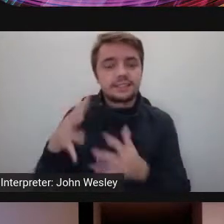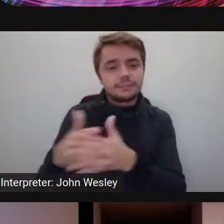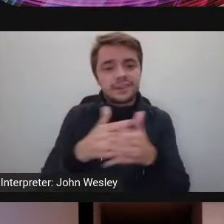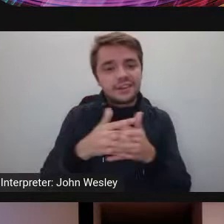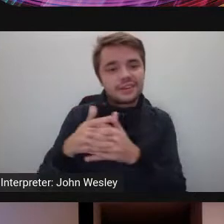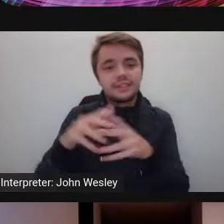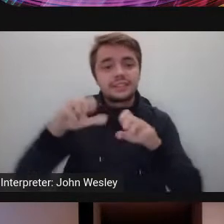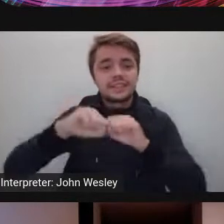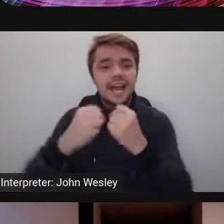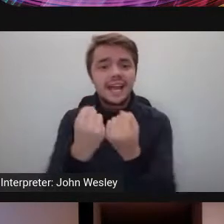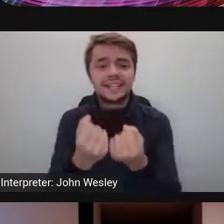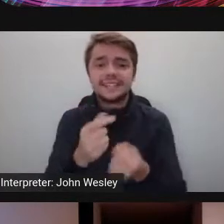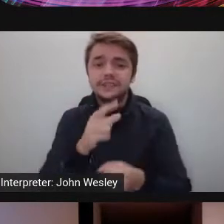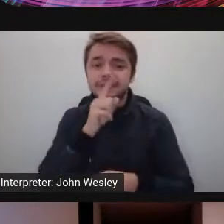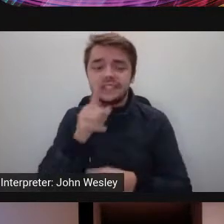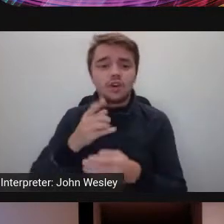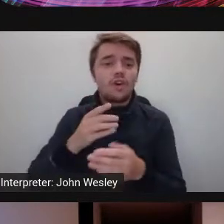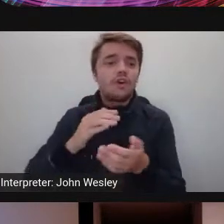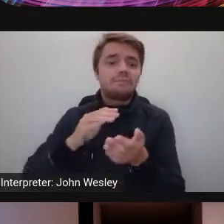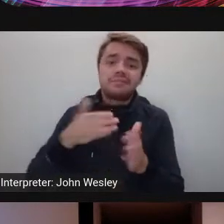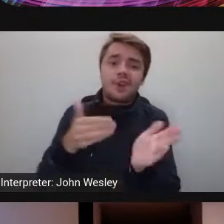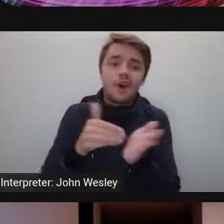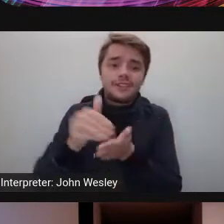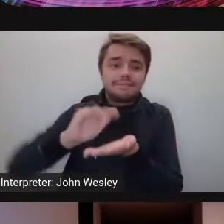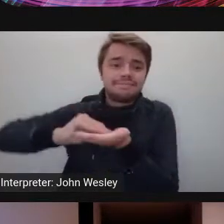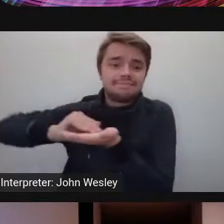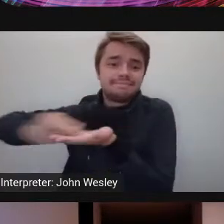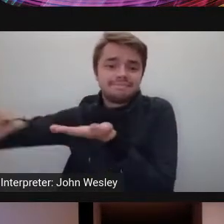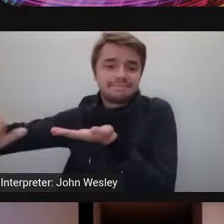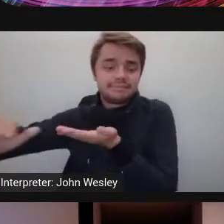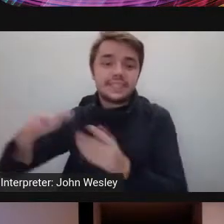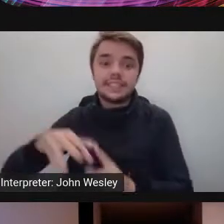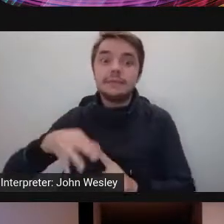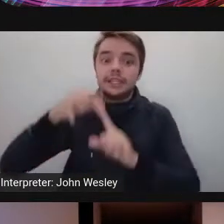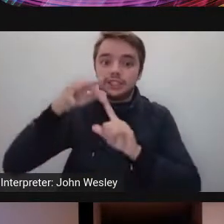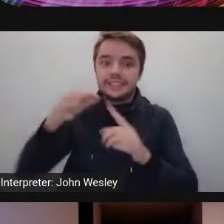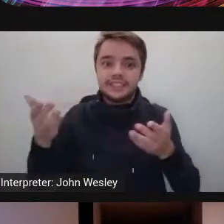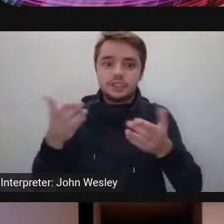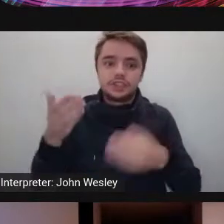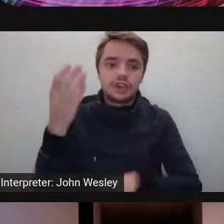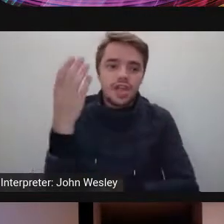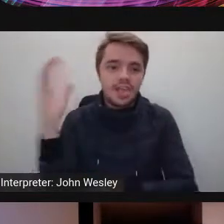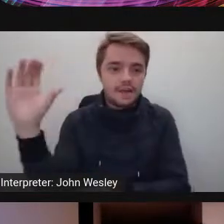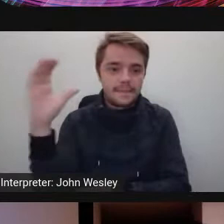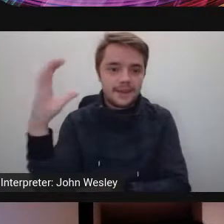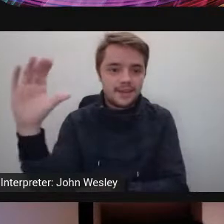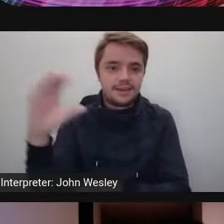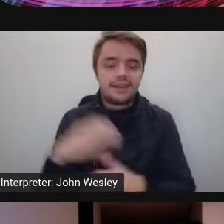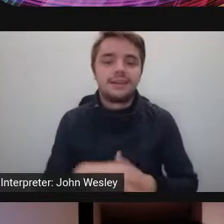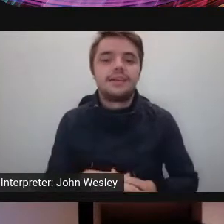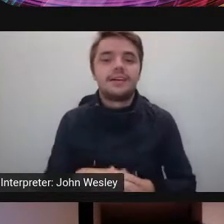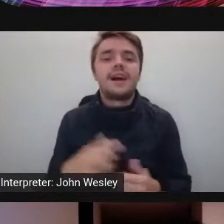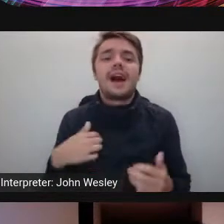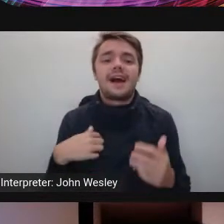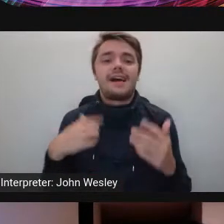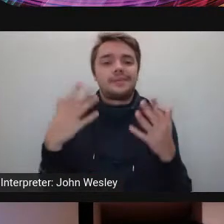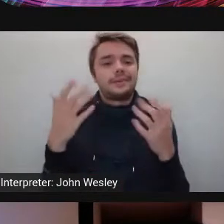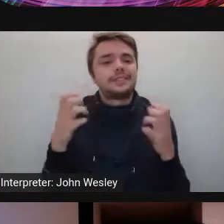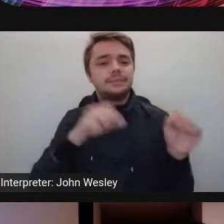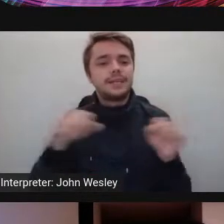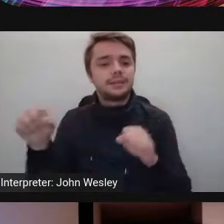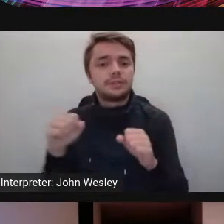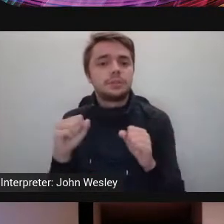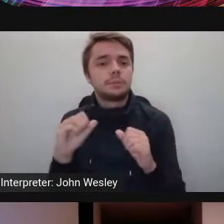much, particularly in Colombia, and I, for one, wanted to be able to tell part of that personal journey of